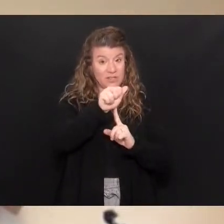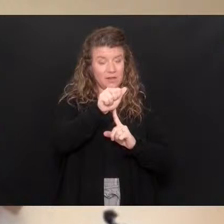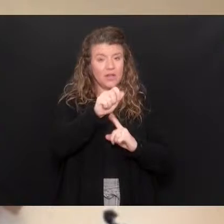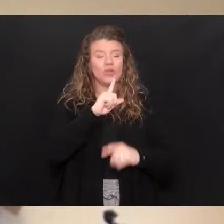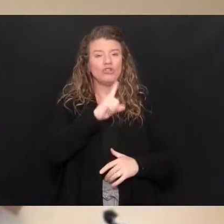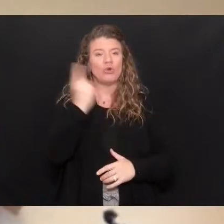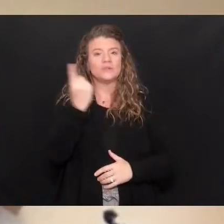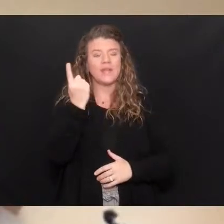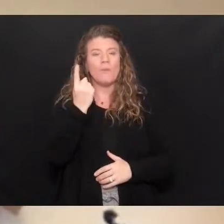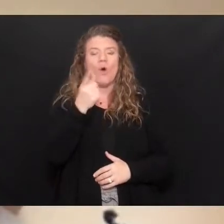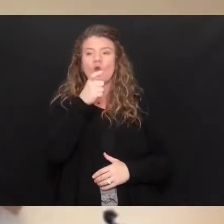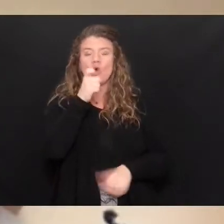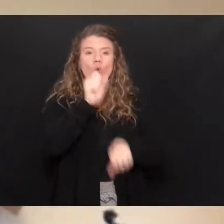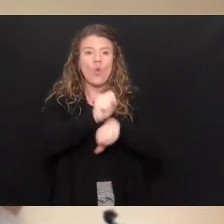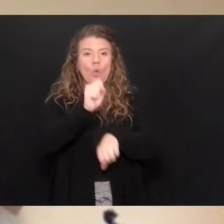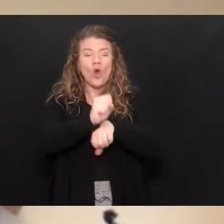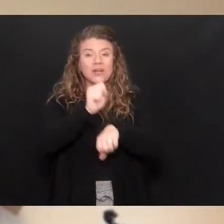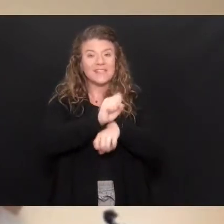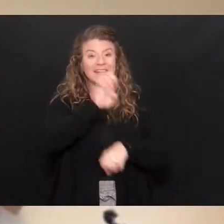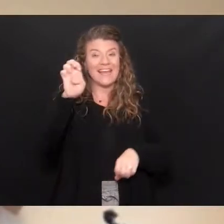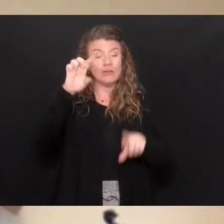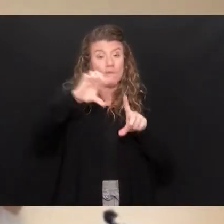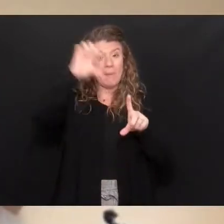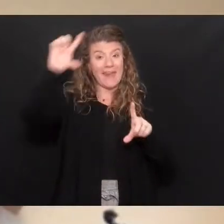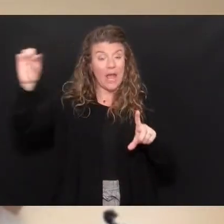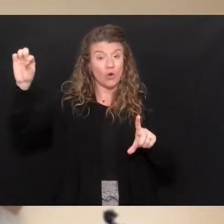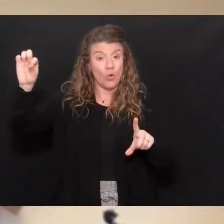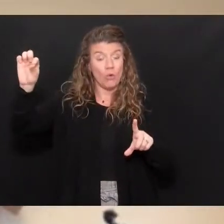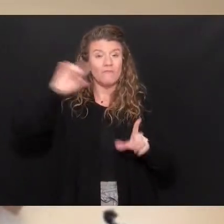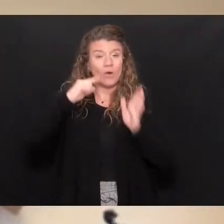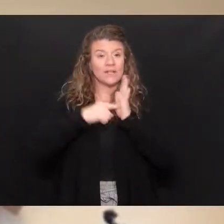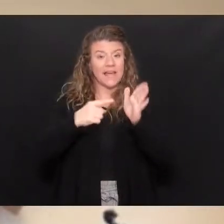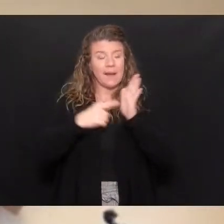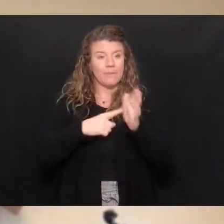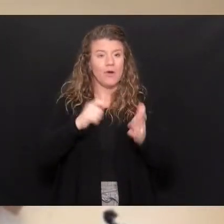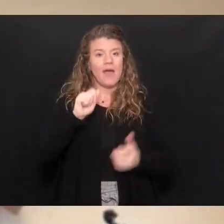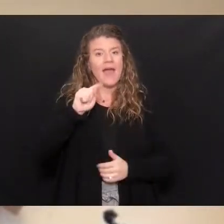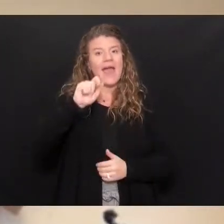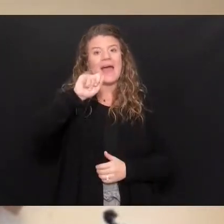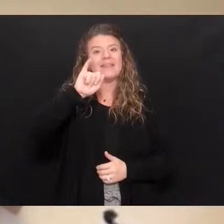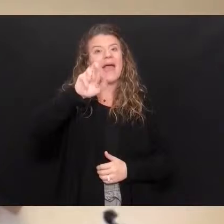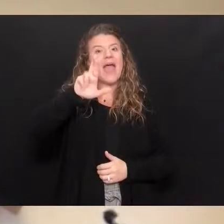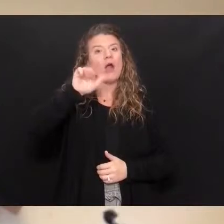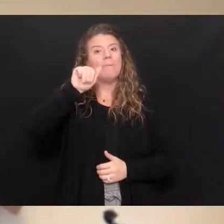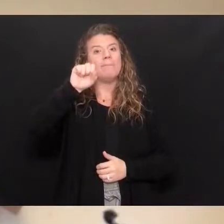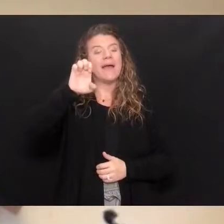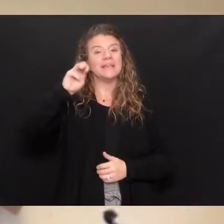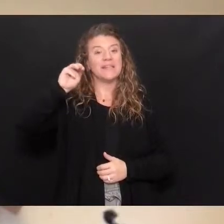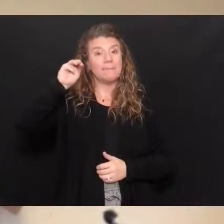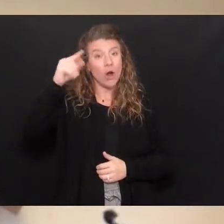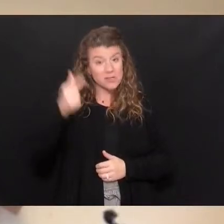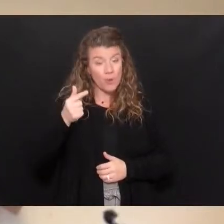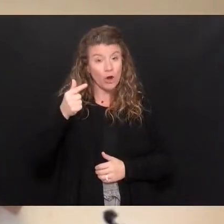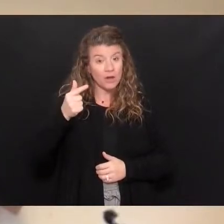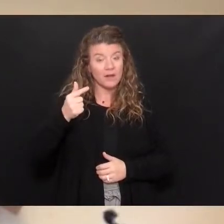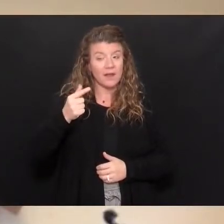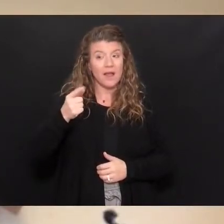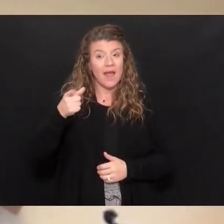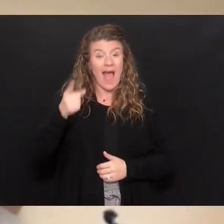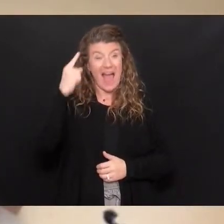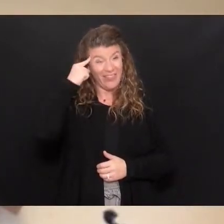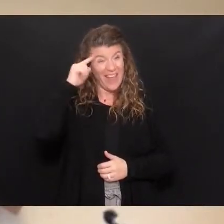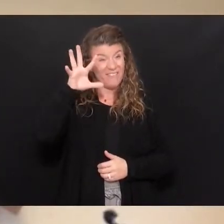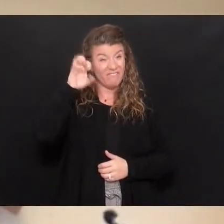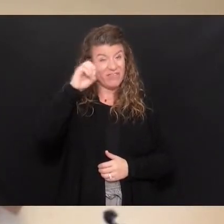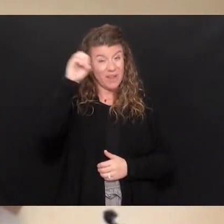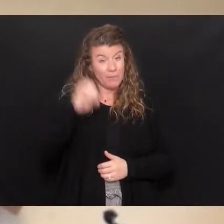someone who works in the Eastern Panhandle, for example, at the air base at Martinsburg, I think about 50% of